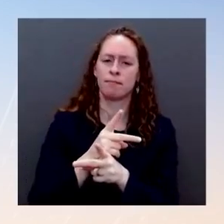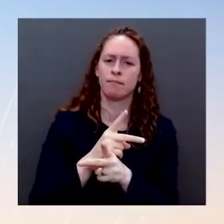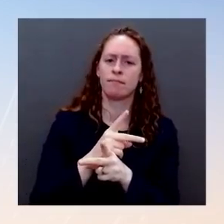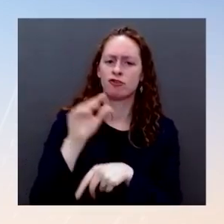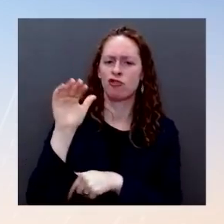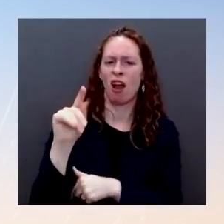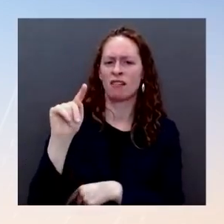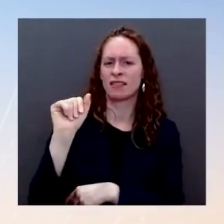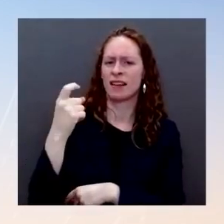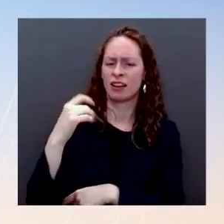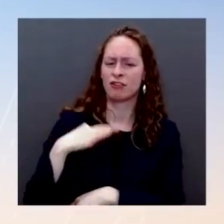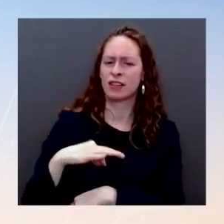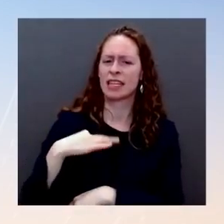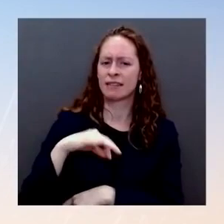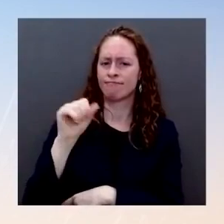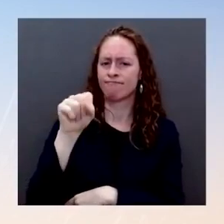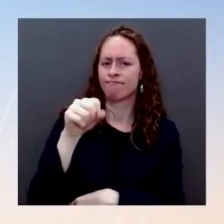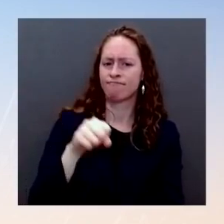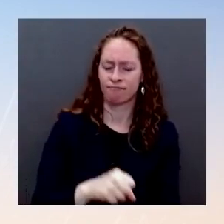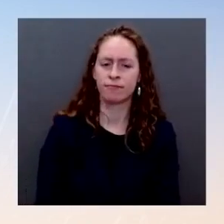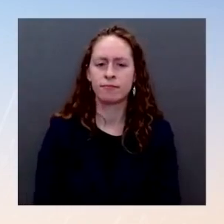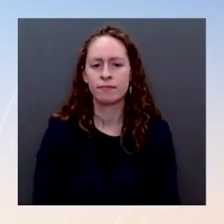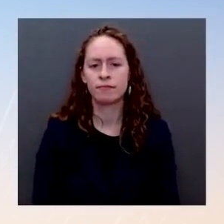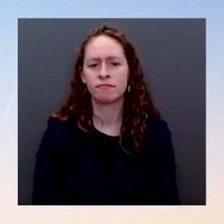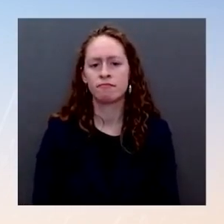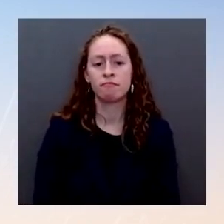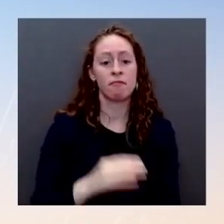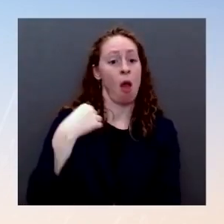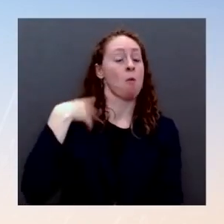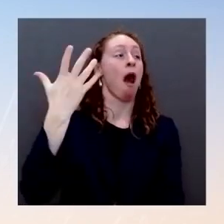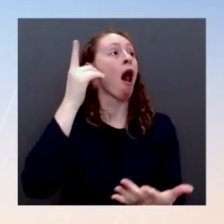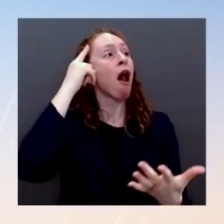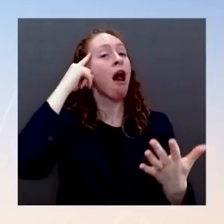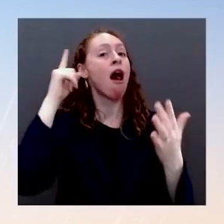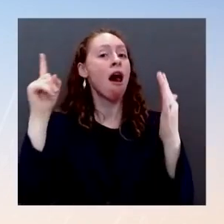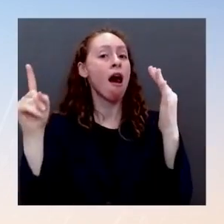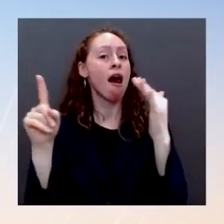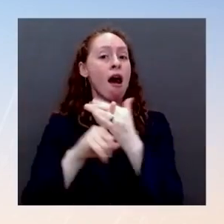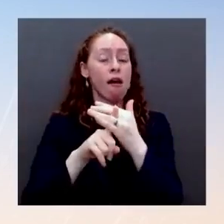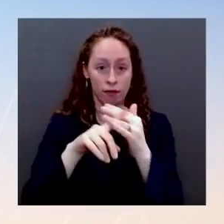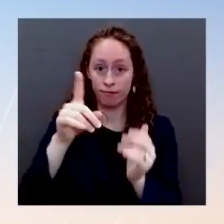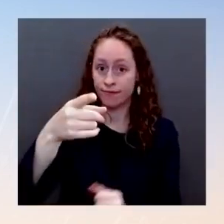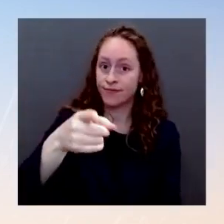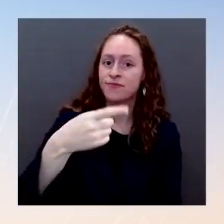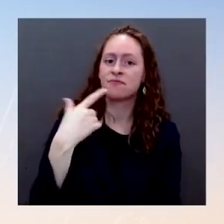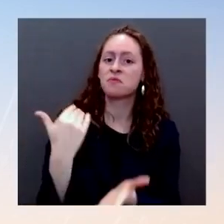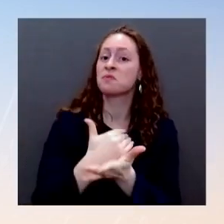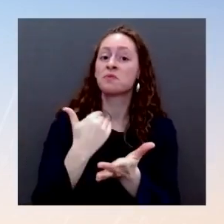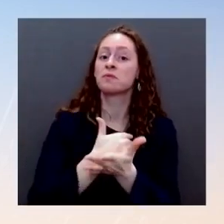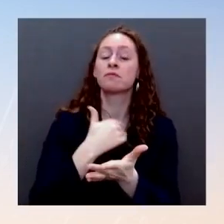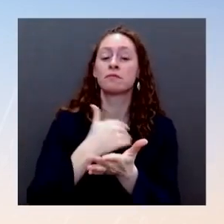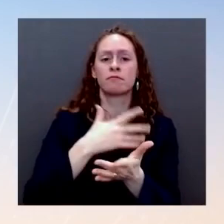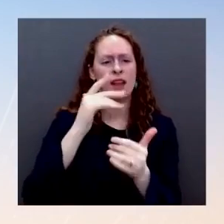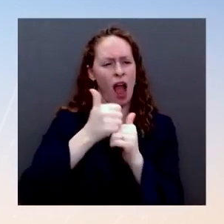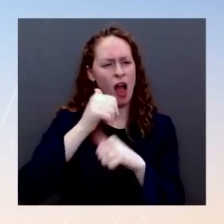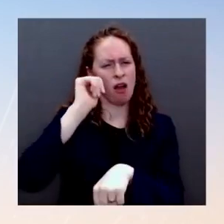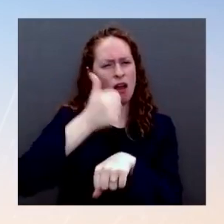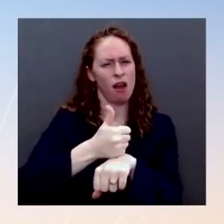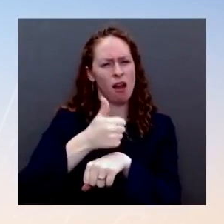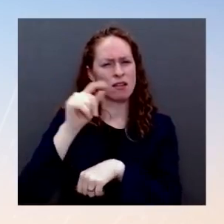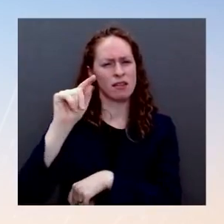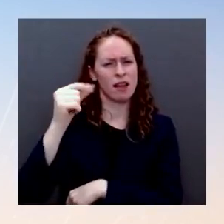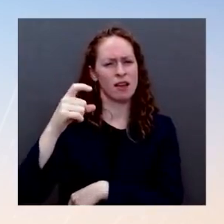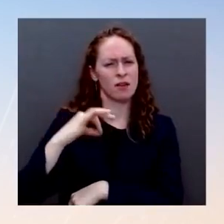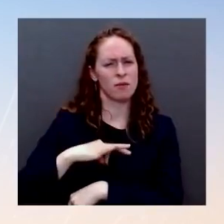this morning that the way it was designed is that payments are going out every month for 6 months. As soon as people file